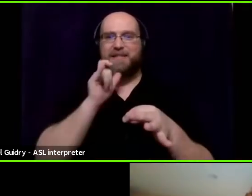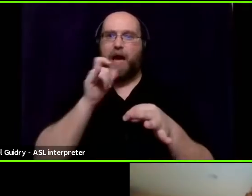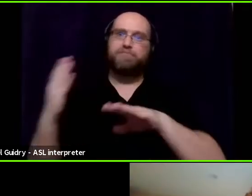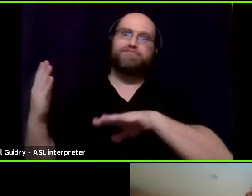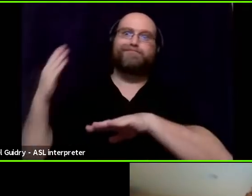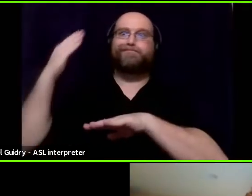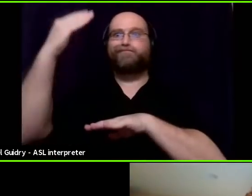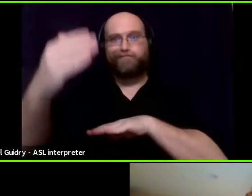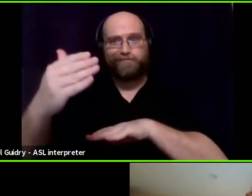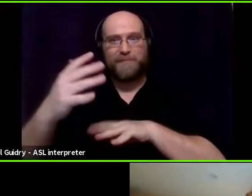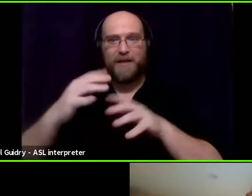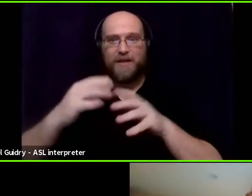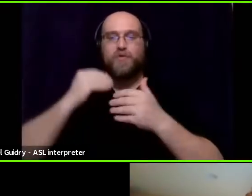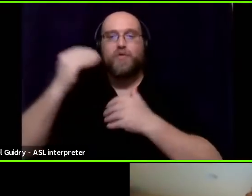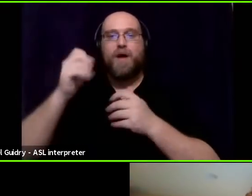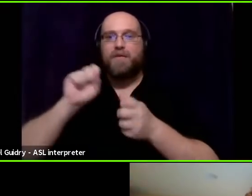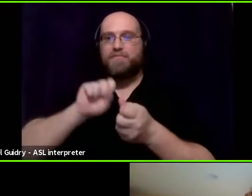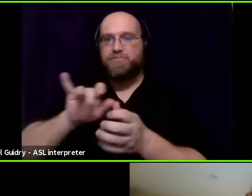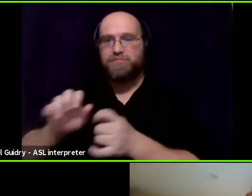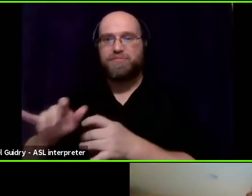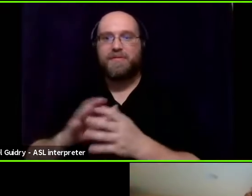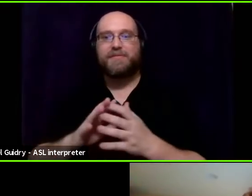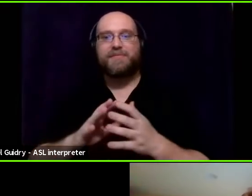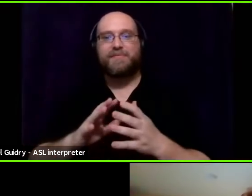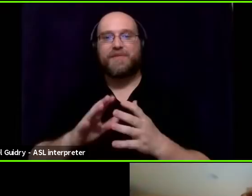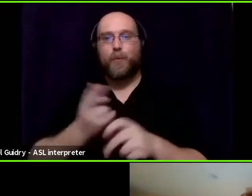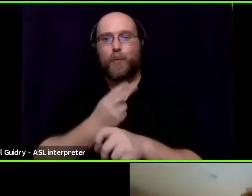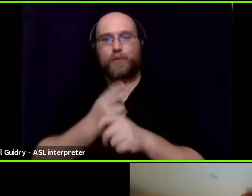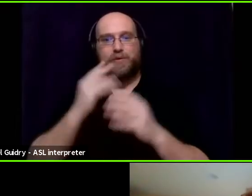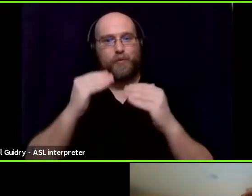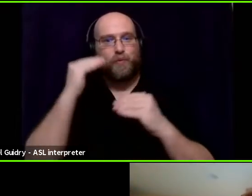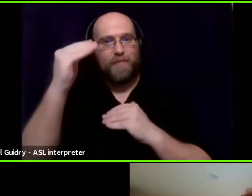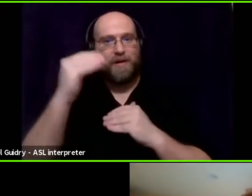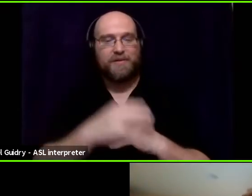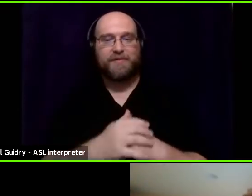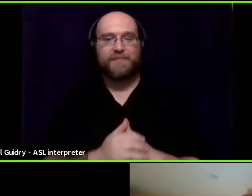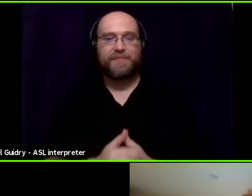the right sweet spot for how you